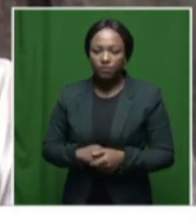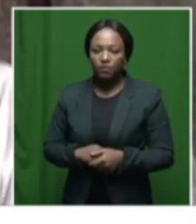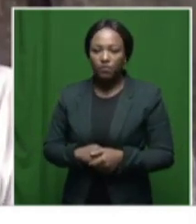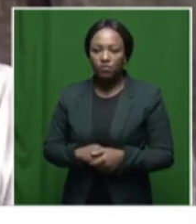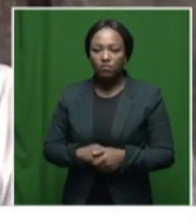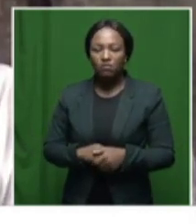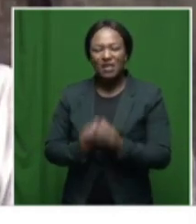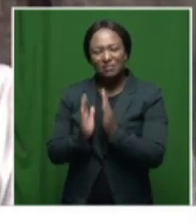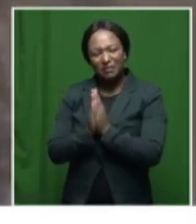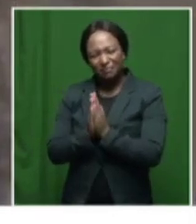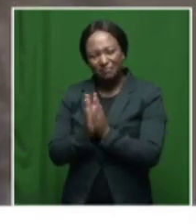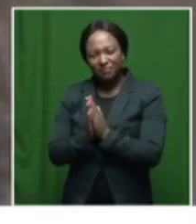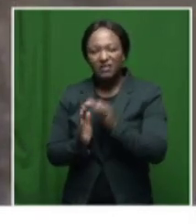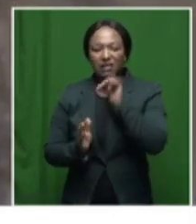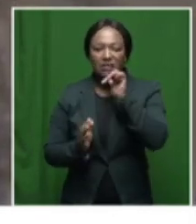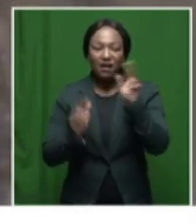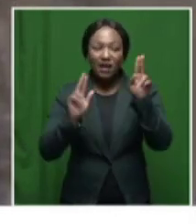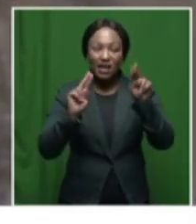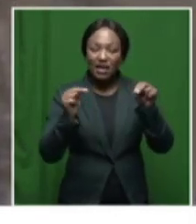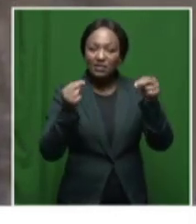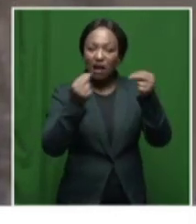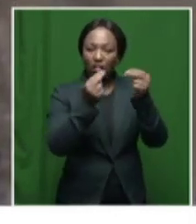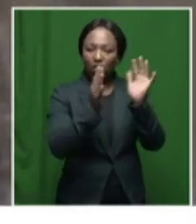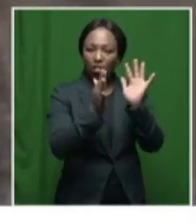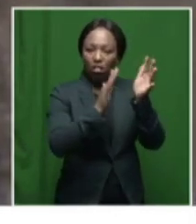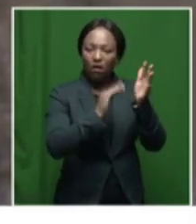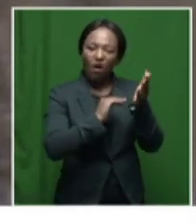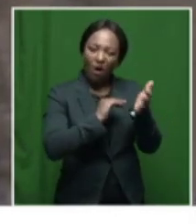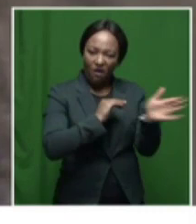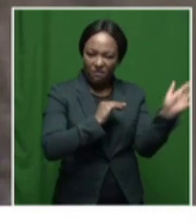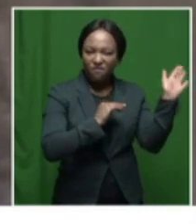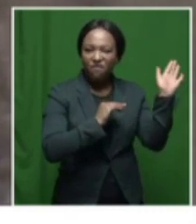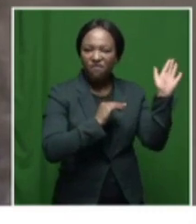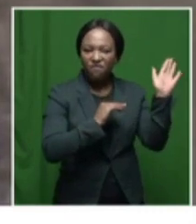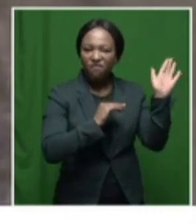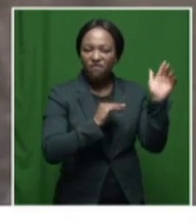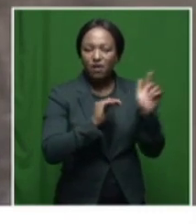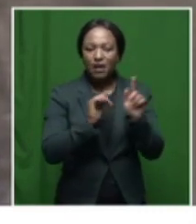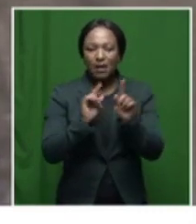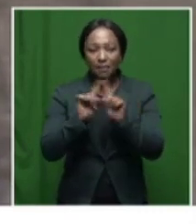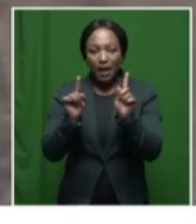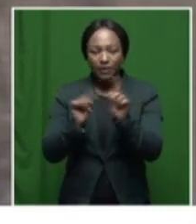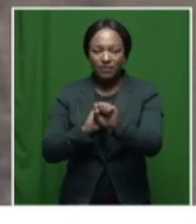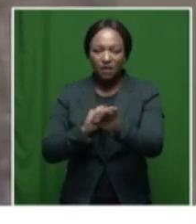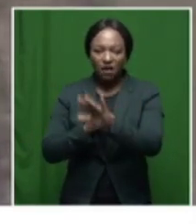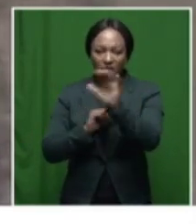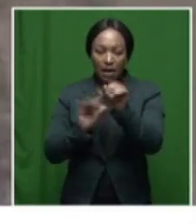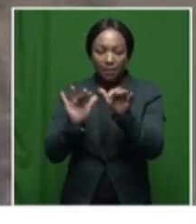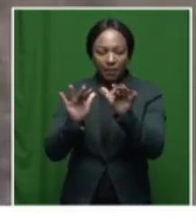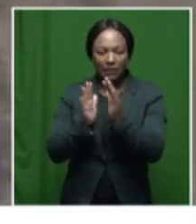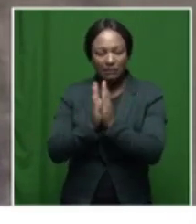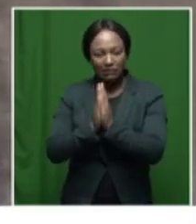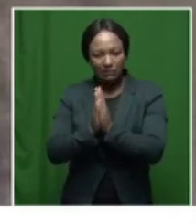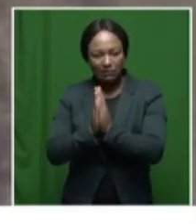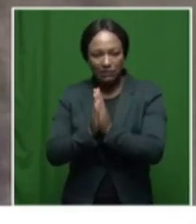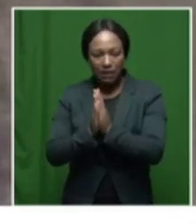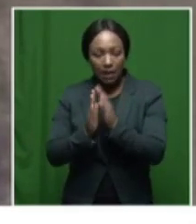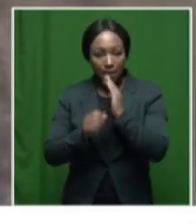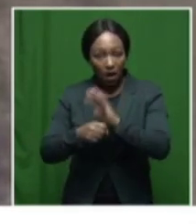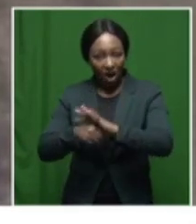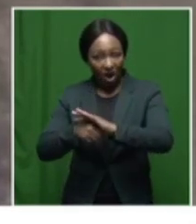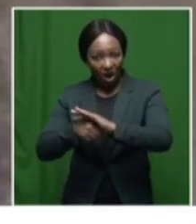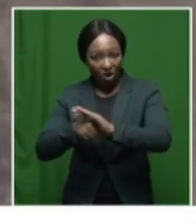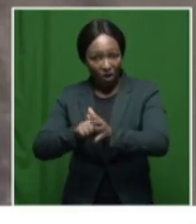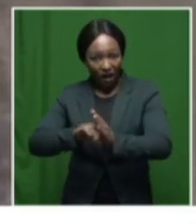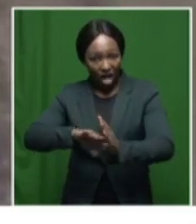national state of disaster has been dropped down, my plea to all South Africans is we are far away from this pandemic